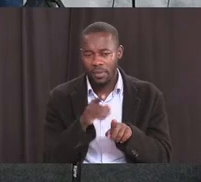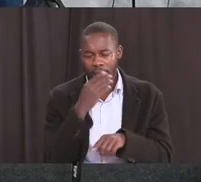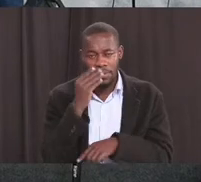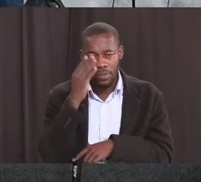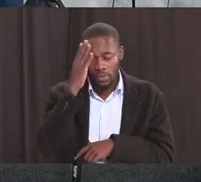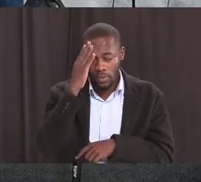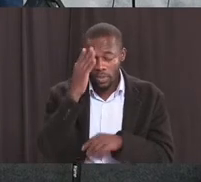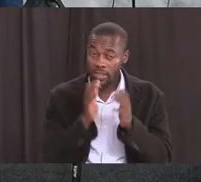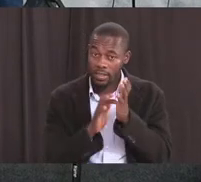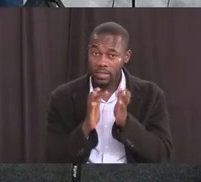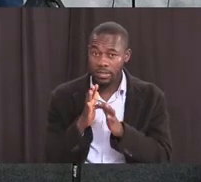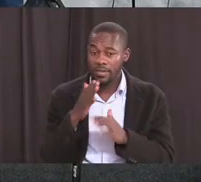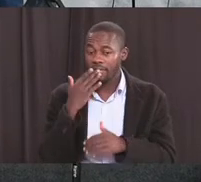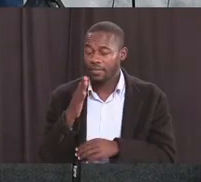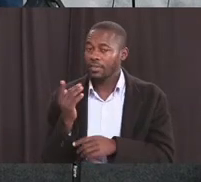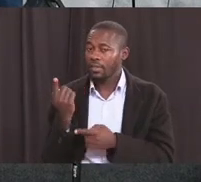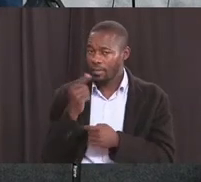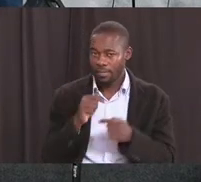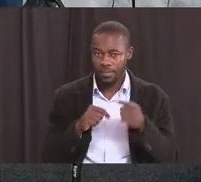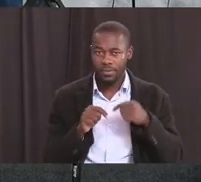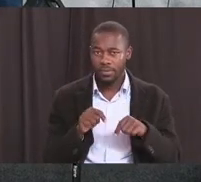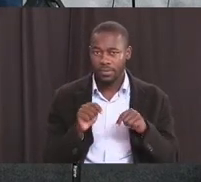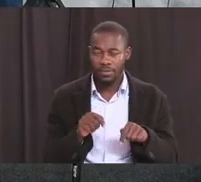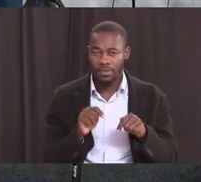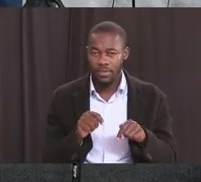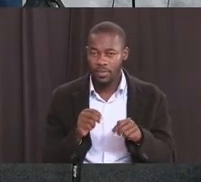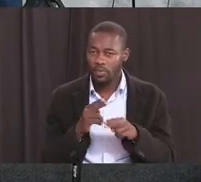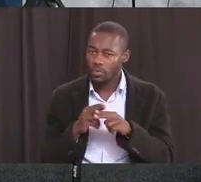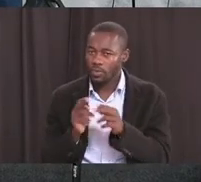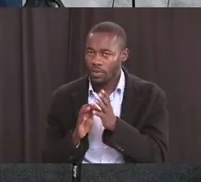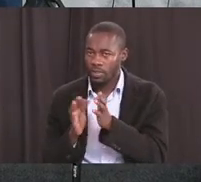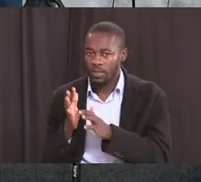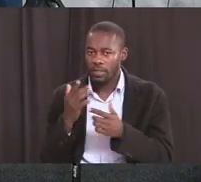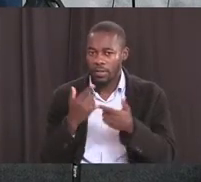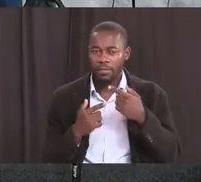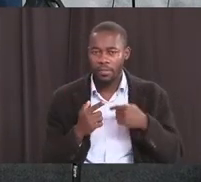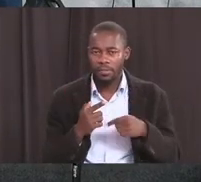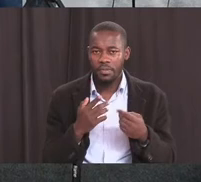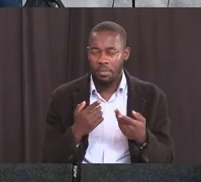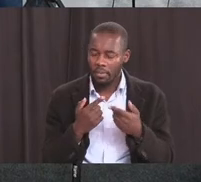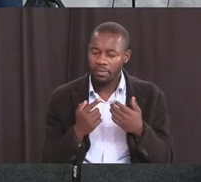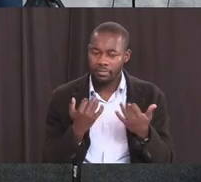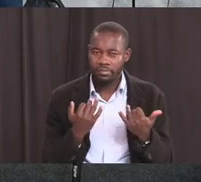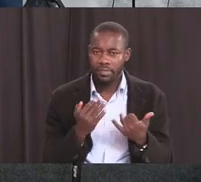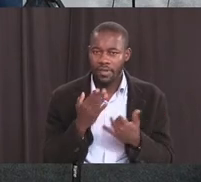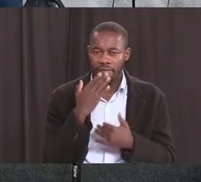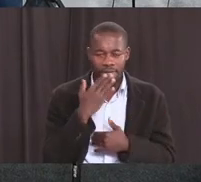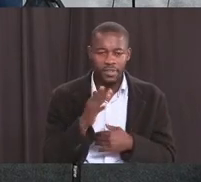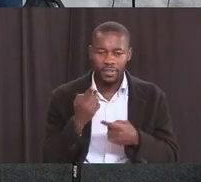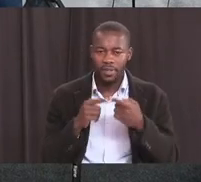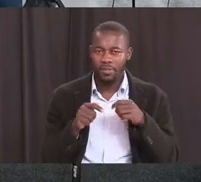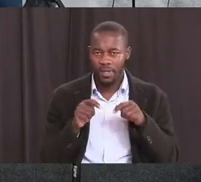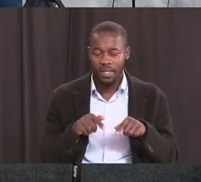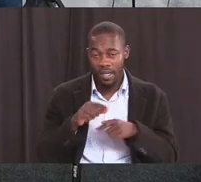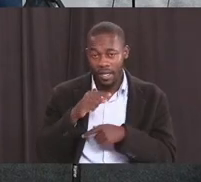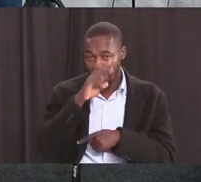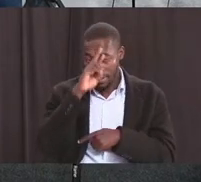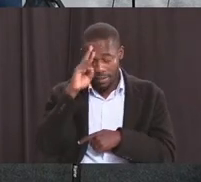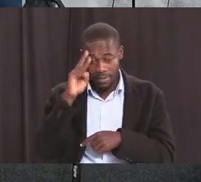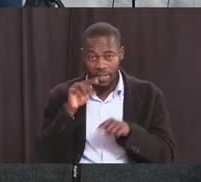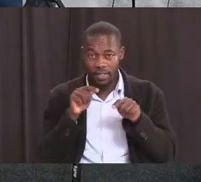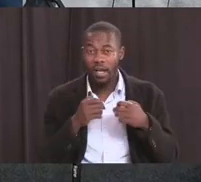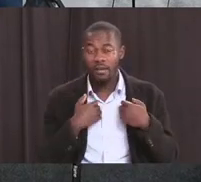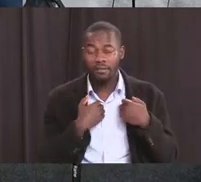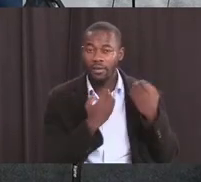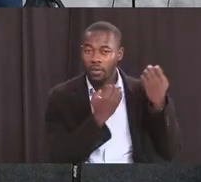He's already come. Like, yes, He's coming back to make everything right, but He's already come. And because of that, we can have hope.